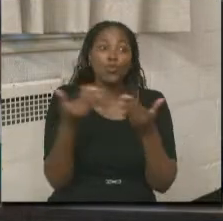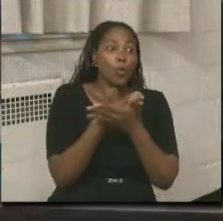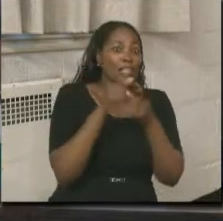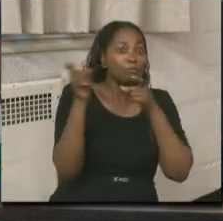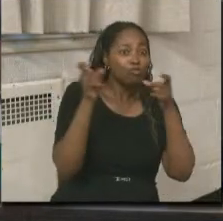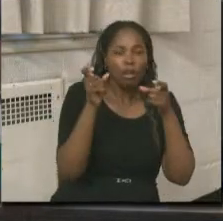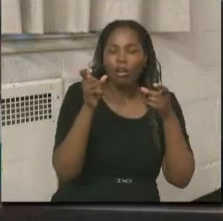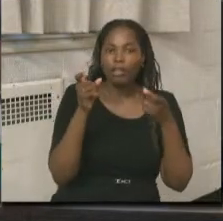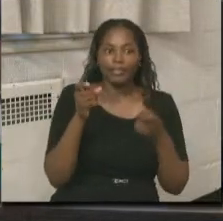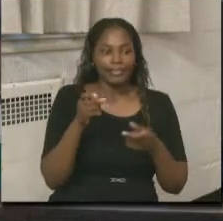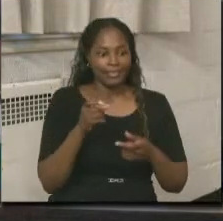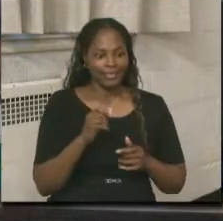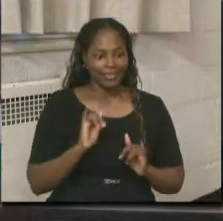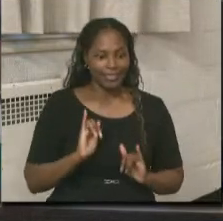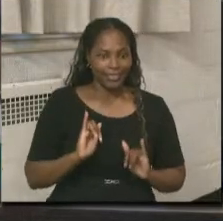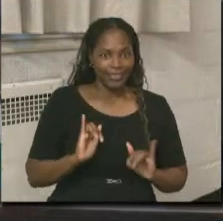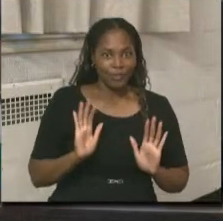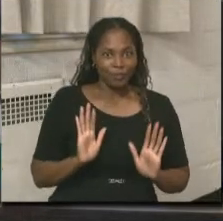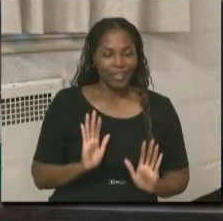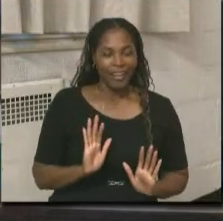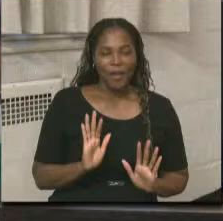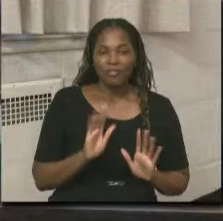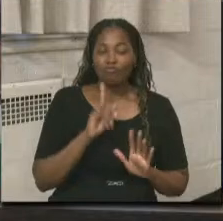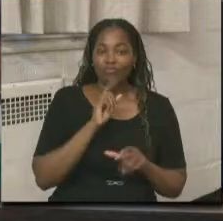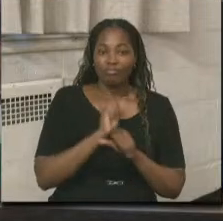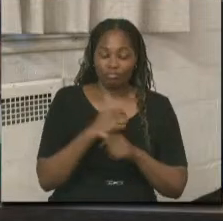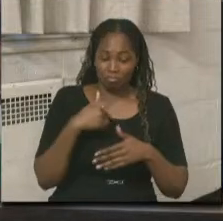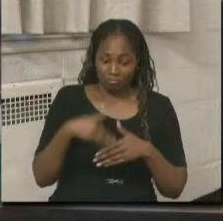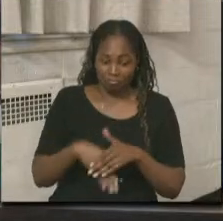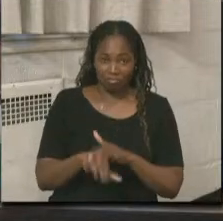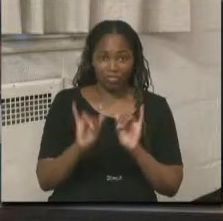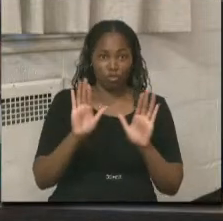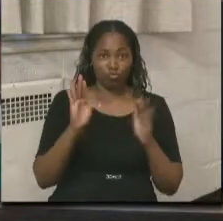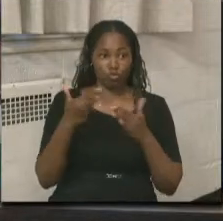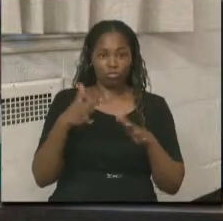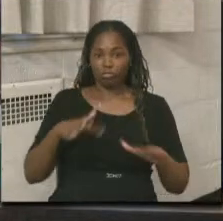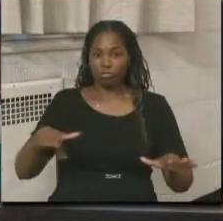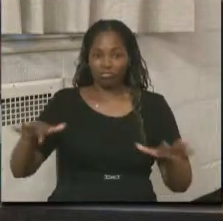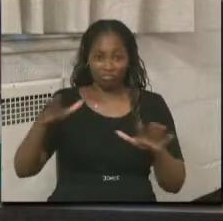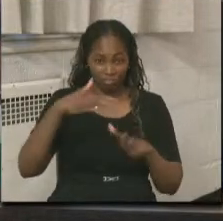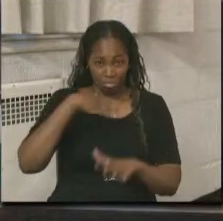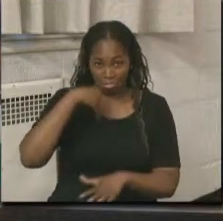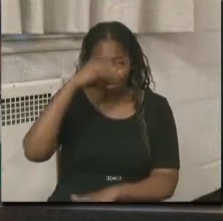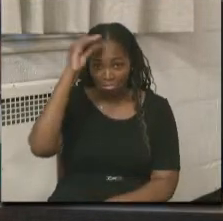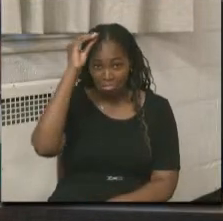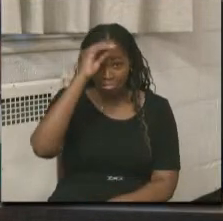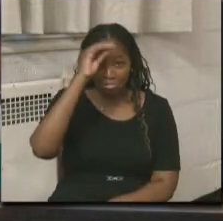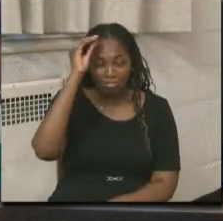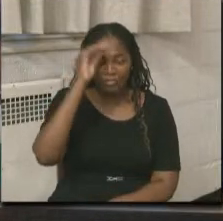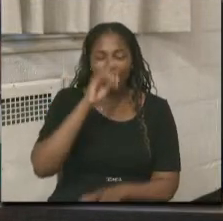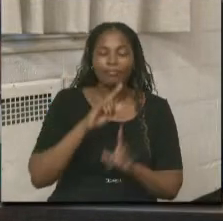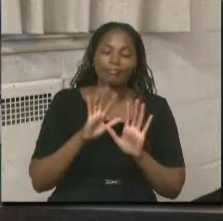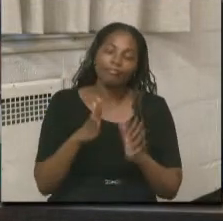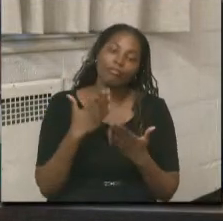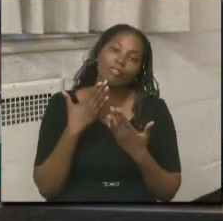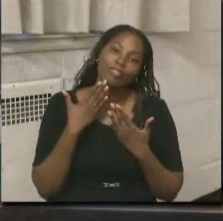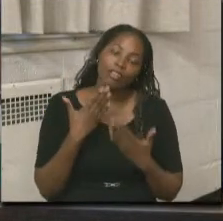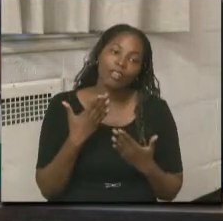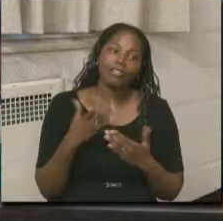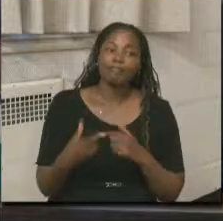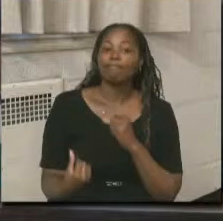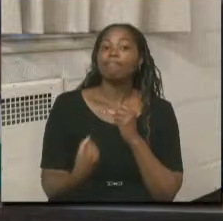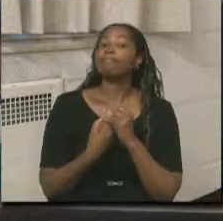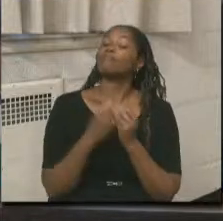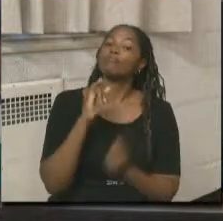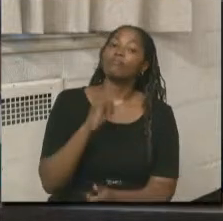I was really walking into a room that I did not know. But thankfully, with the support of Chair